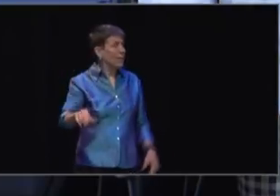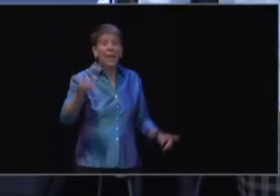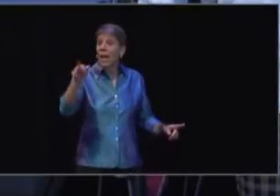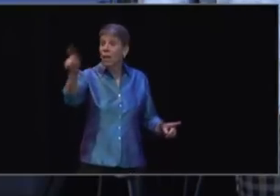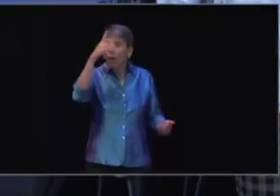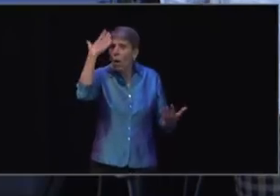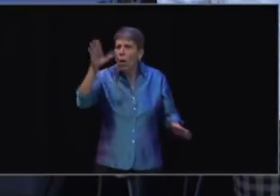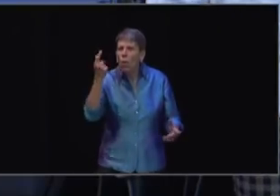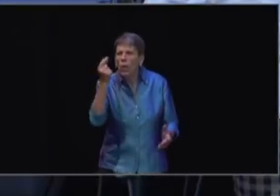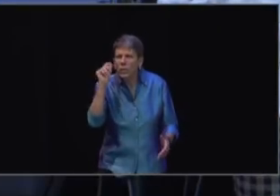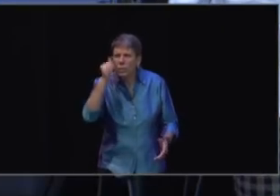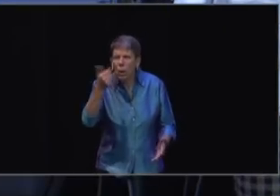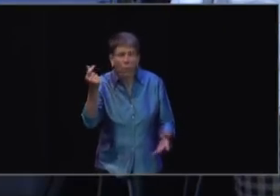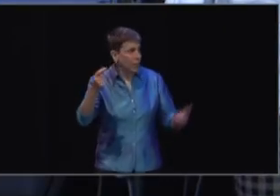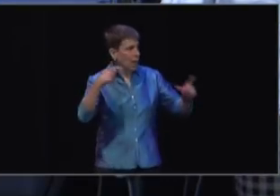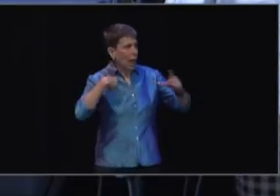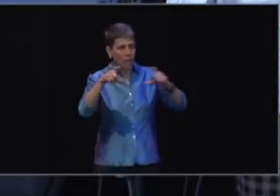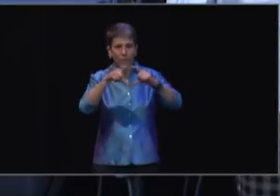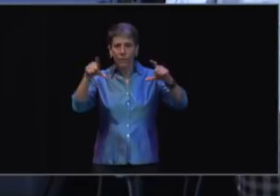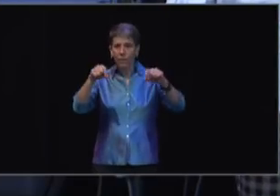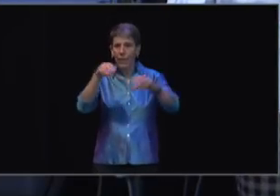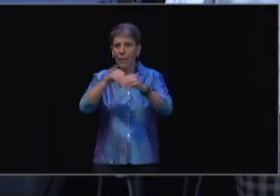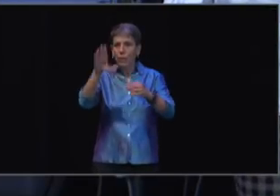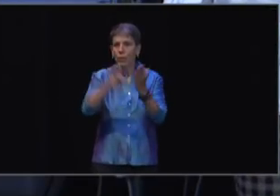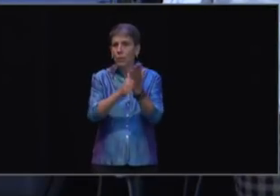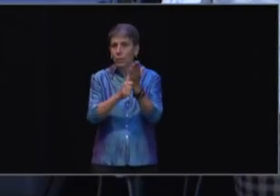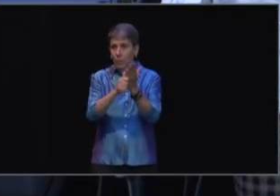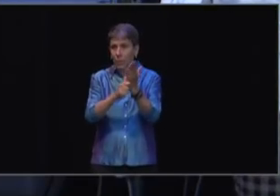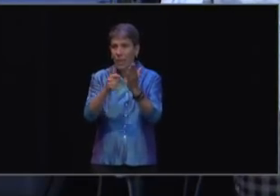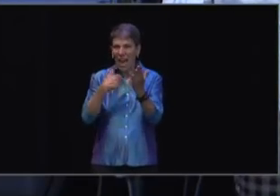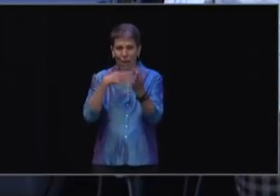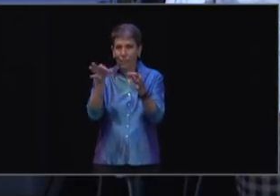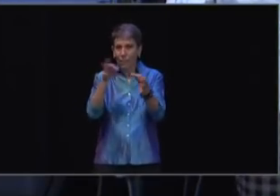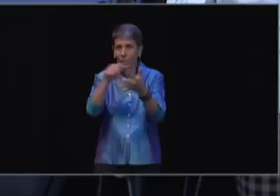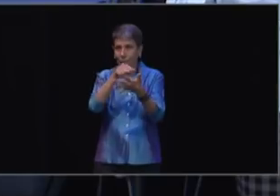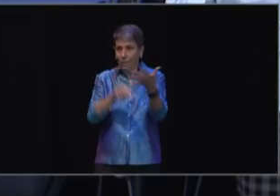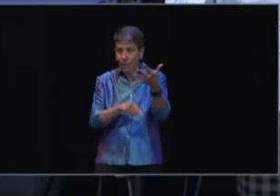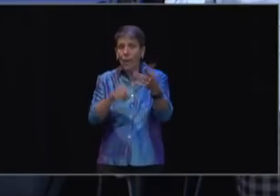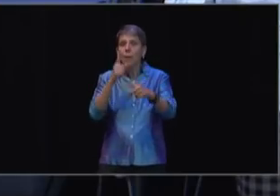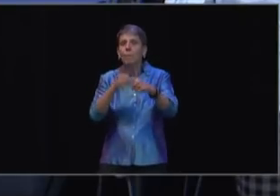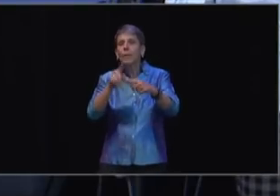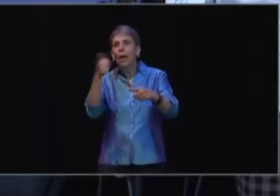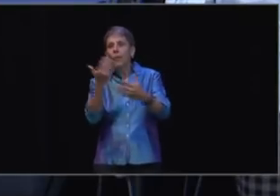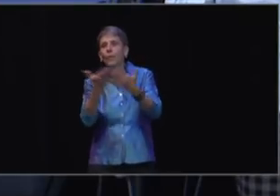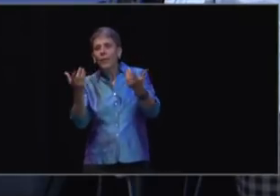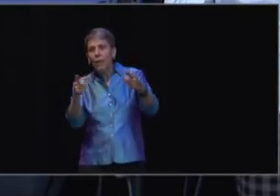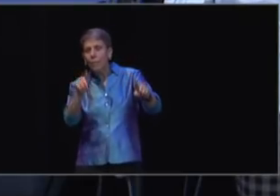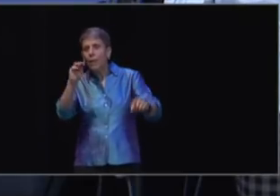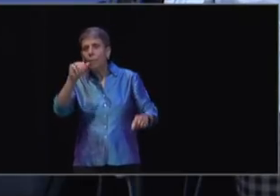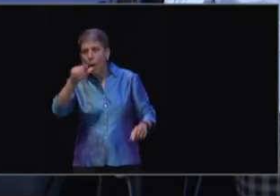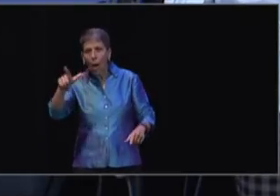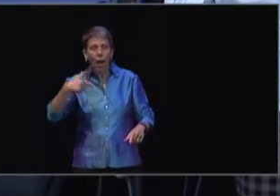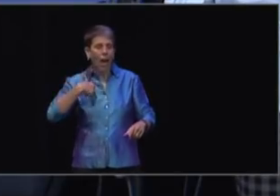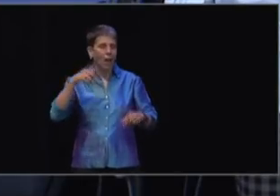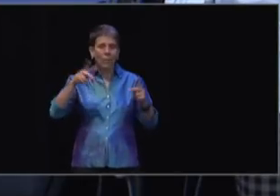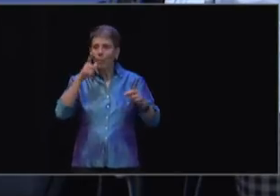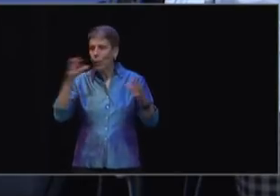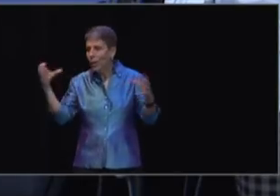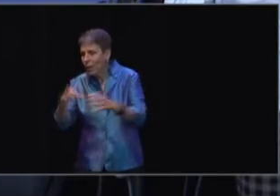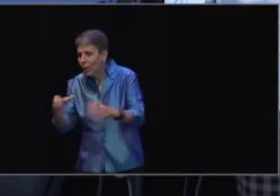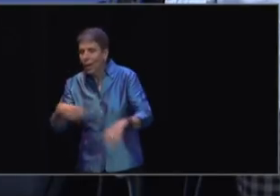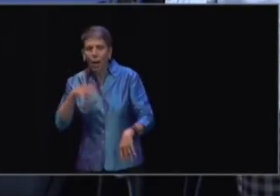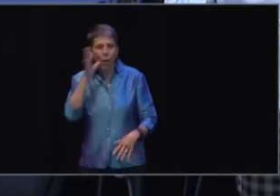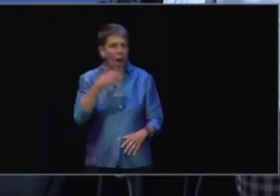know about it, there's a postcard. You'll get all the details there. There's other stuff going on the mall too. Meetups,